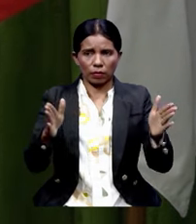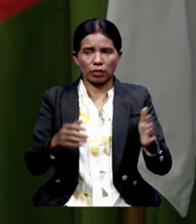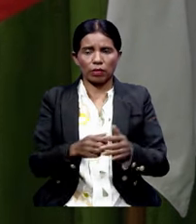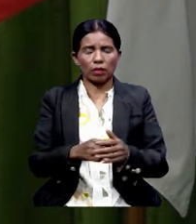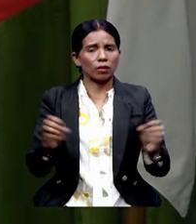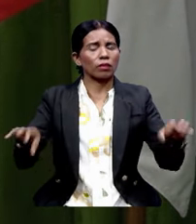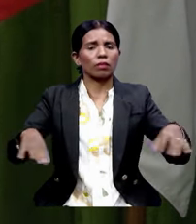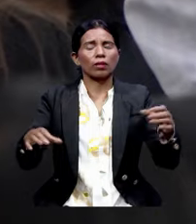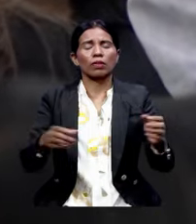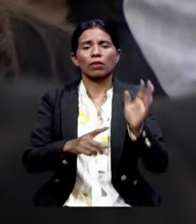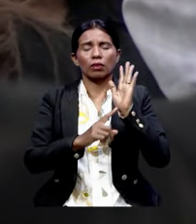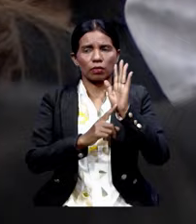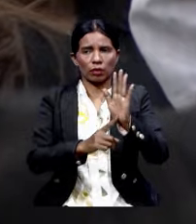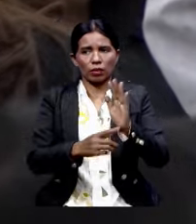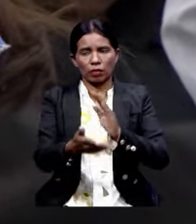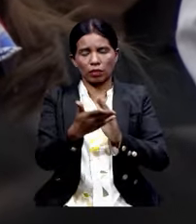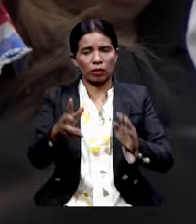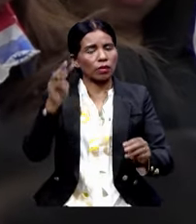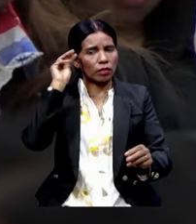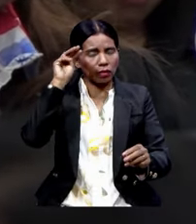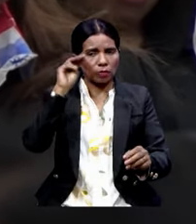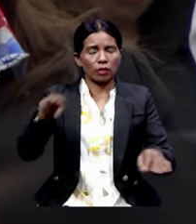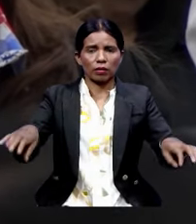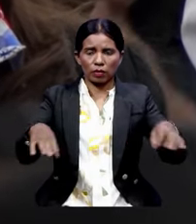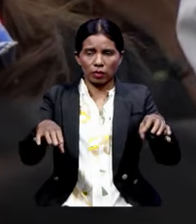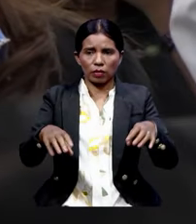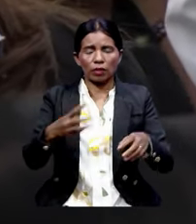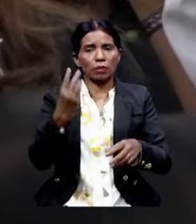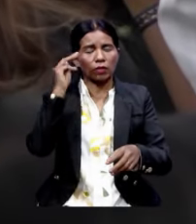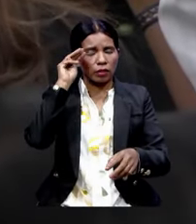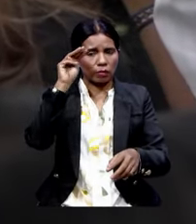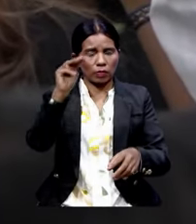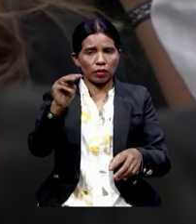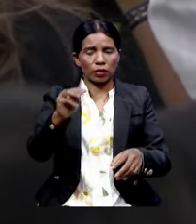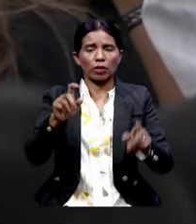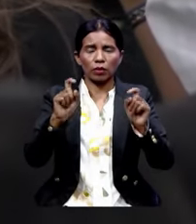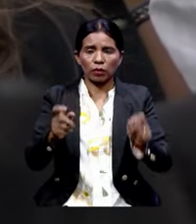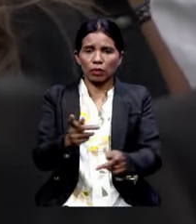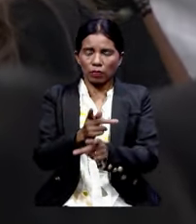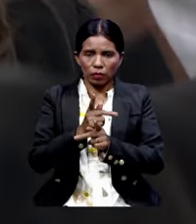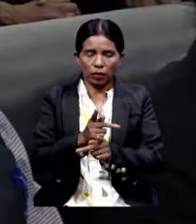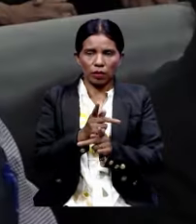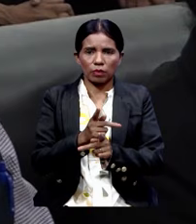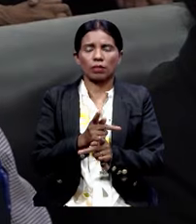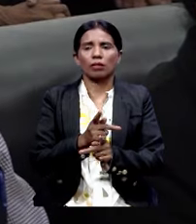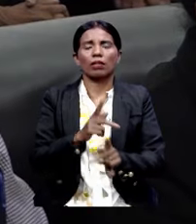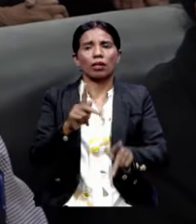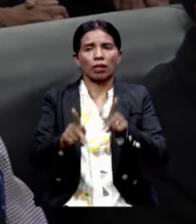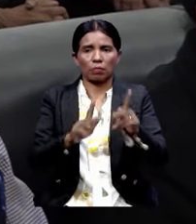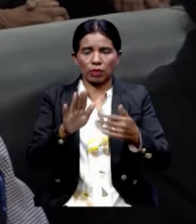you. It is a mission, mission to take care of the